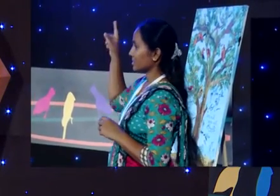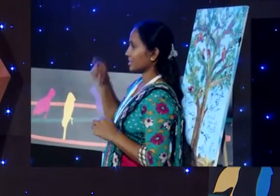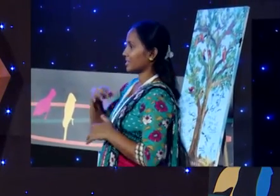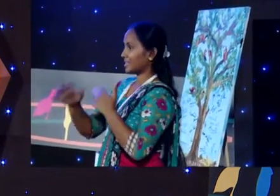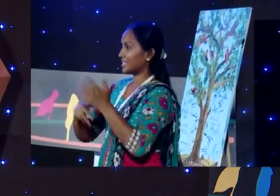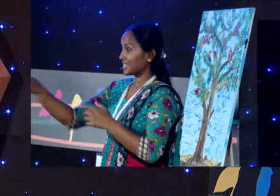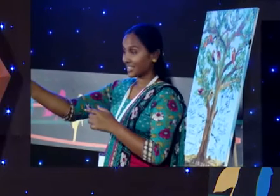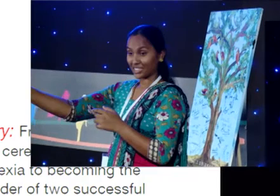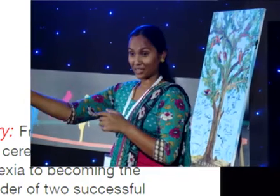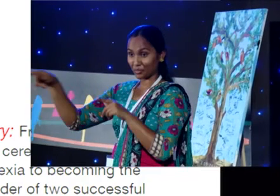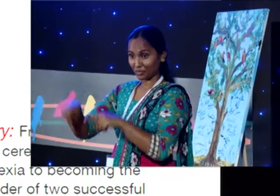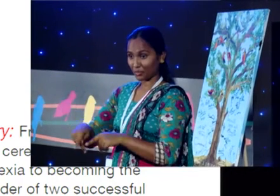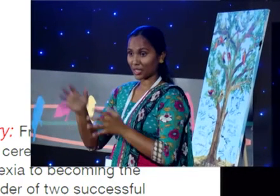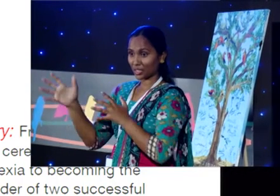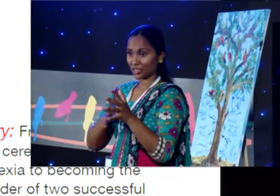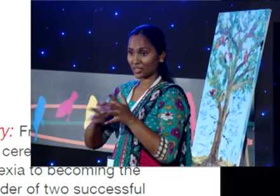story.